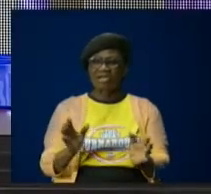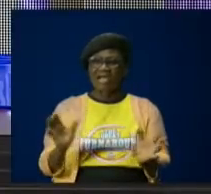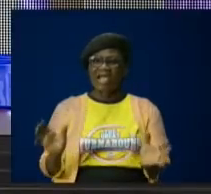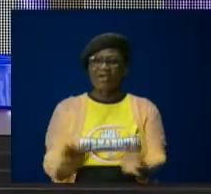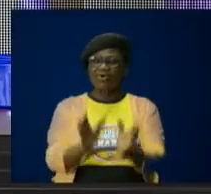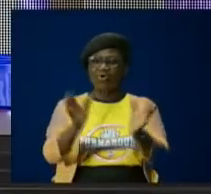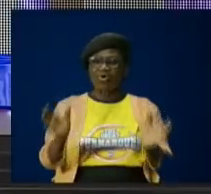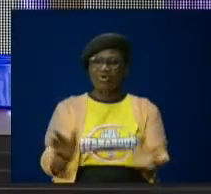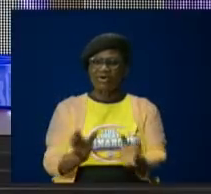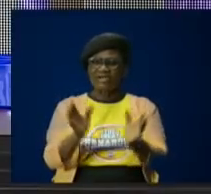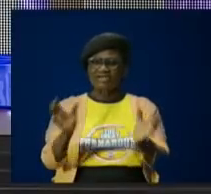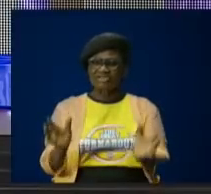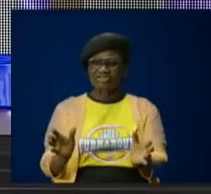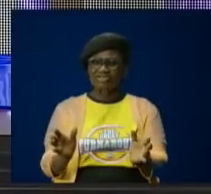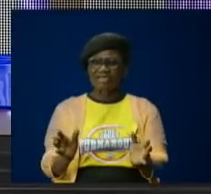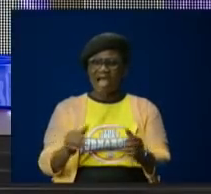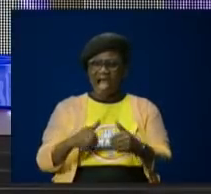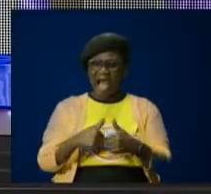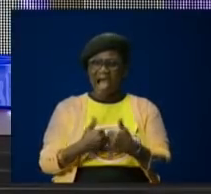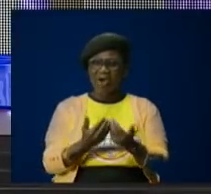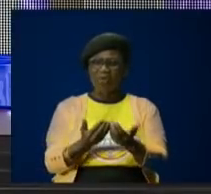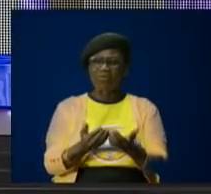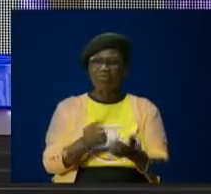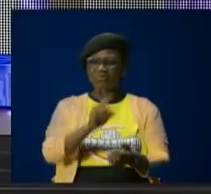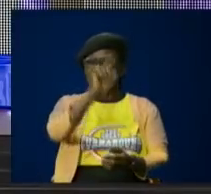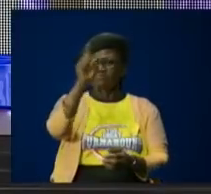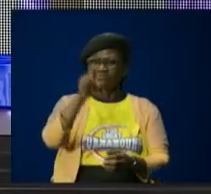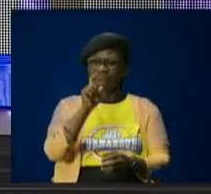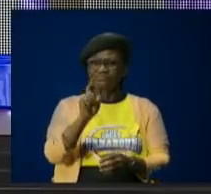Encouraged how?